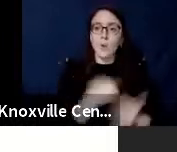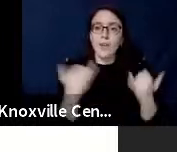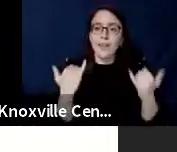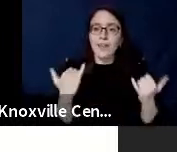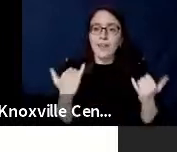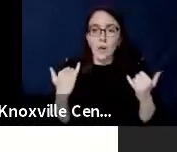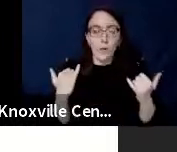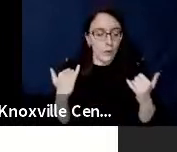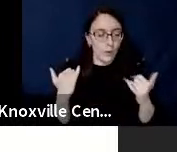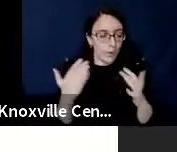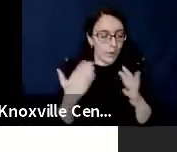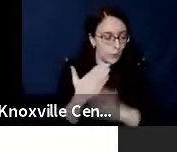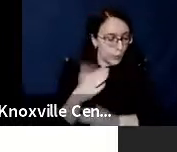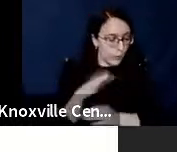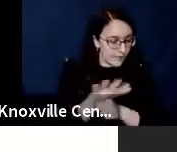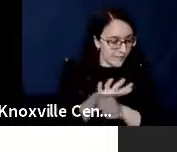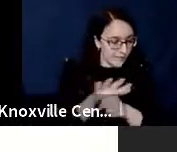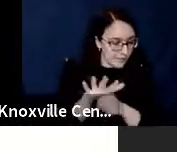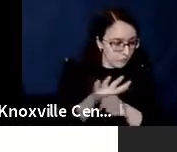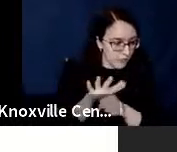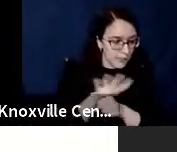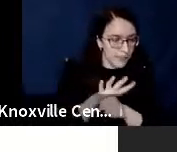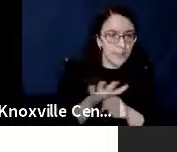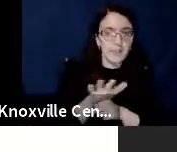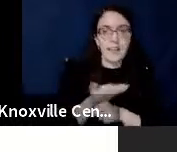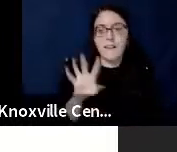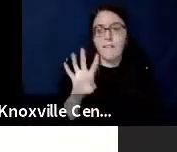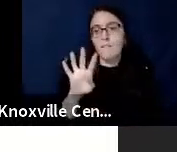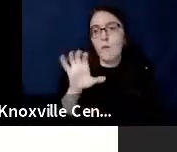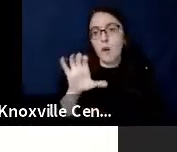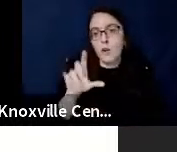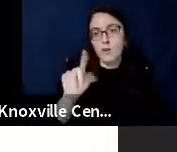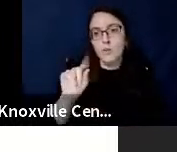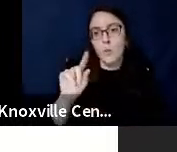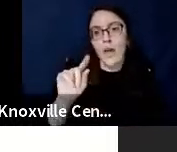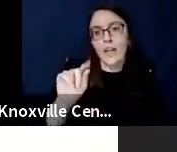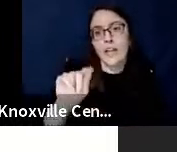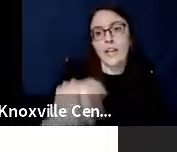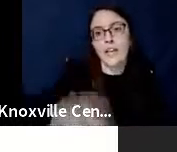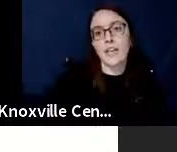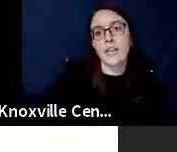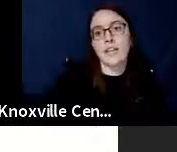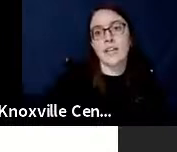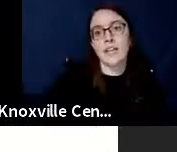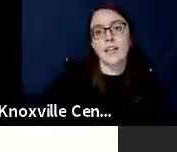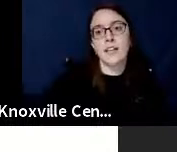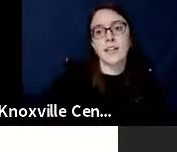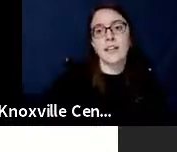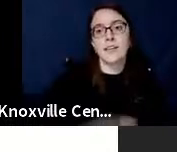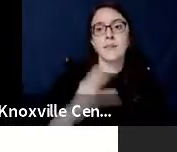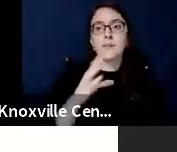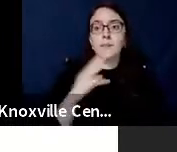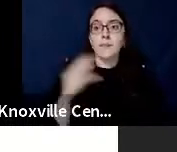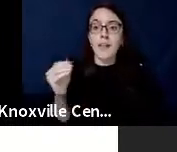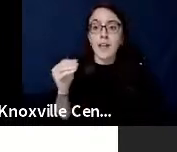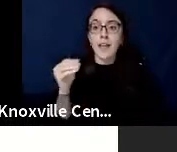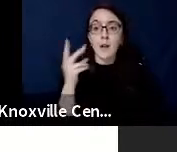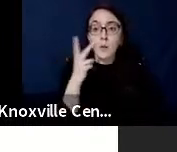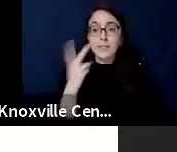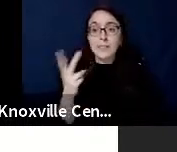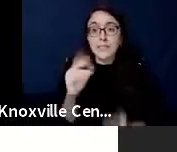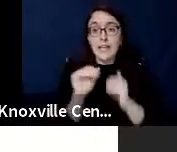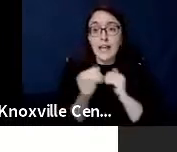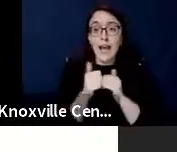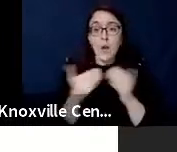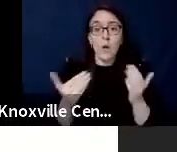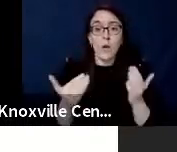through the district at 420, and you see how this most